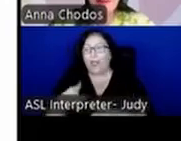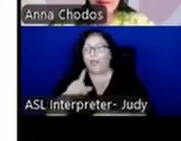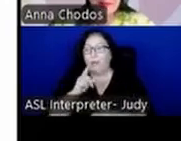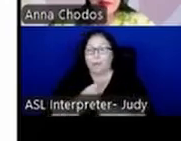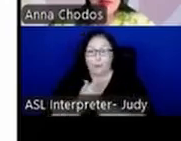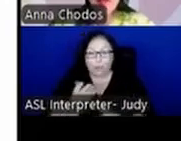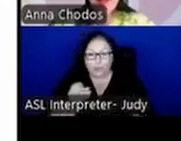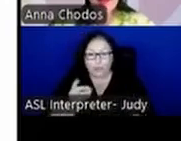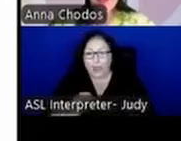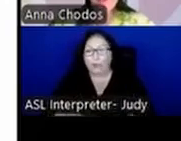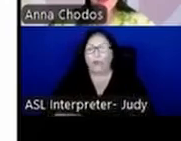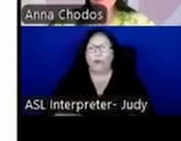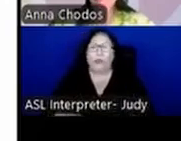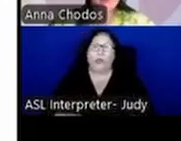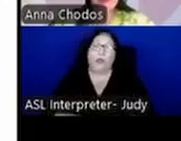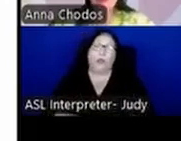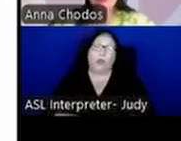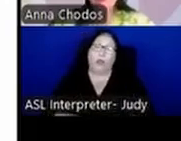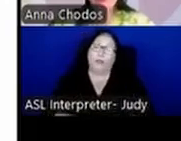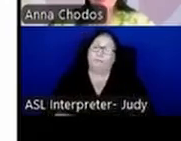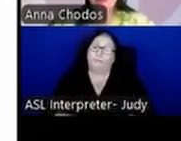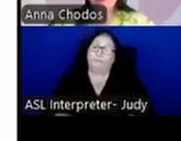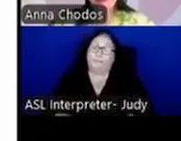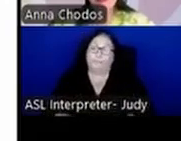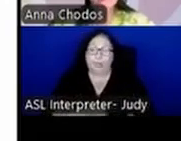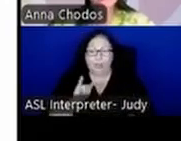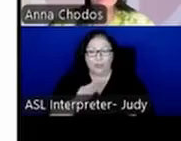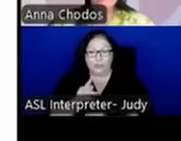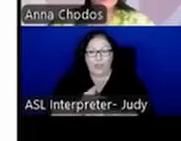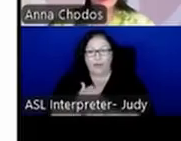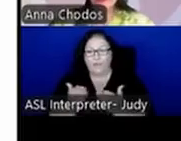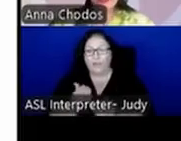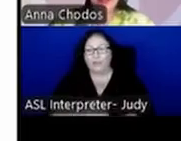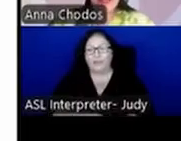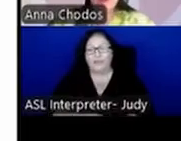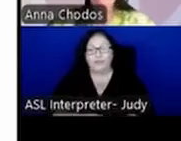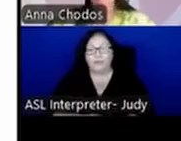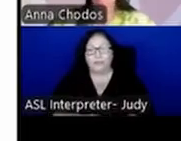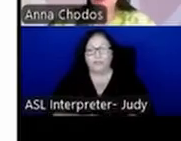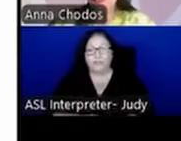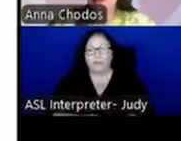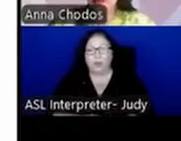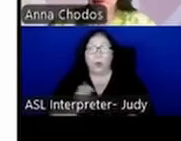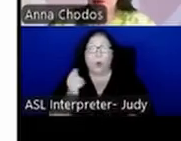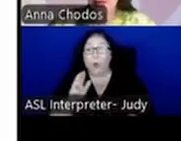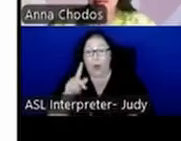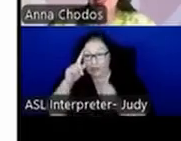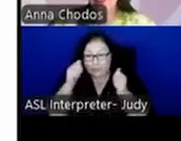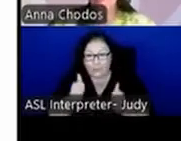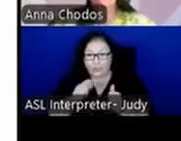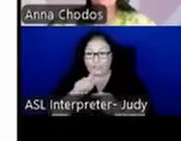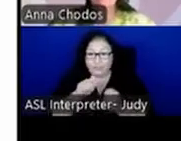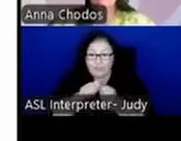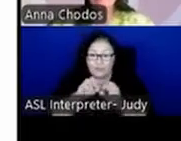these sorts of things, like just trying to, or a dementia-specific organization. And I try to